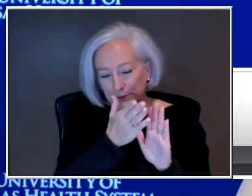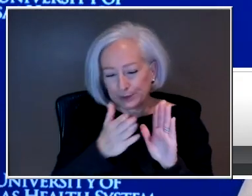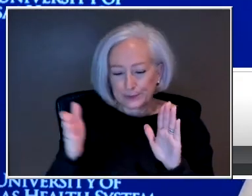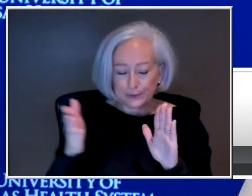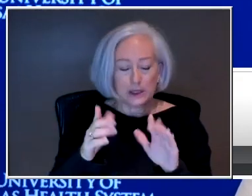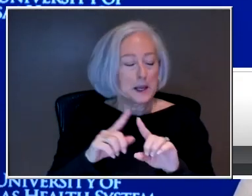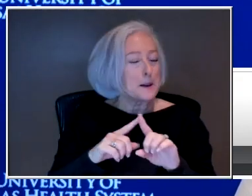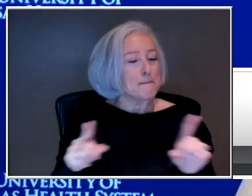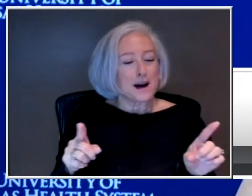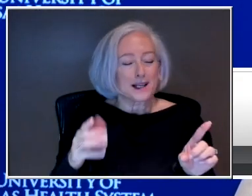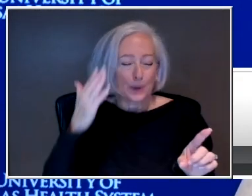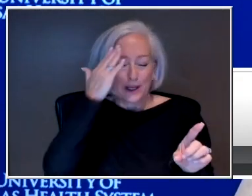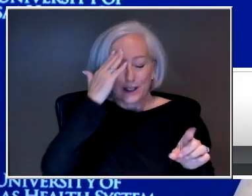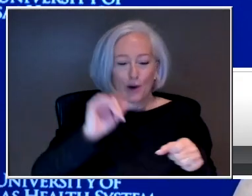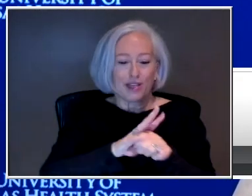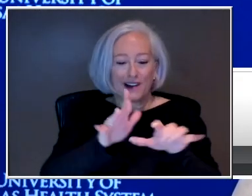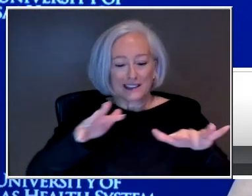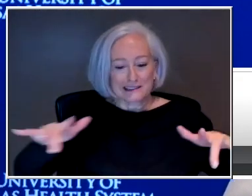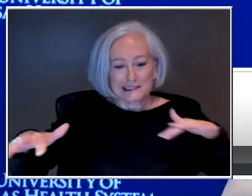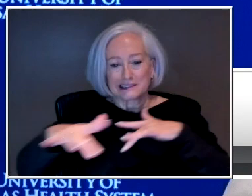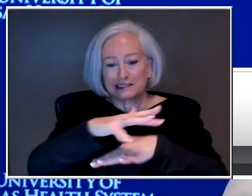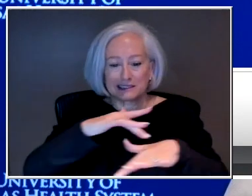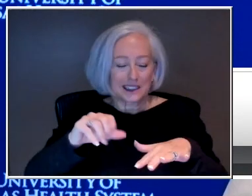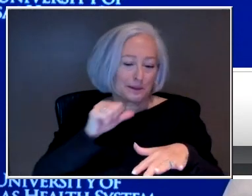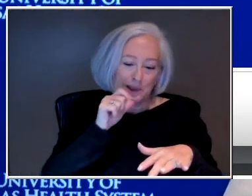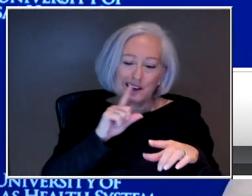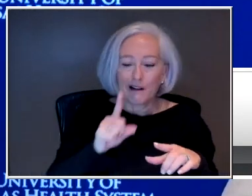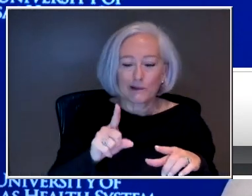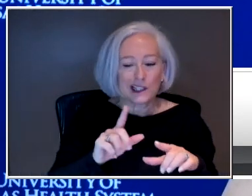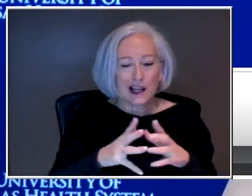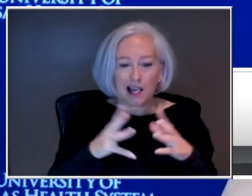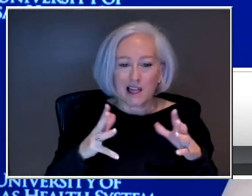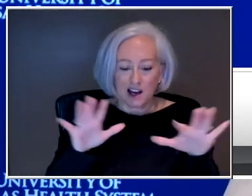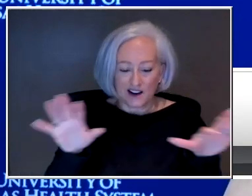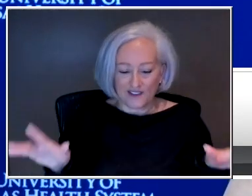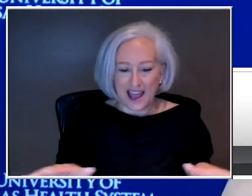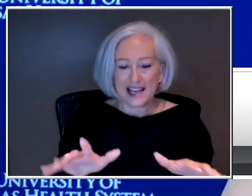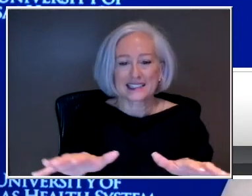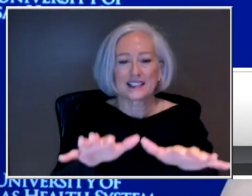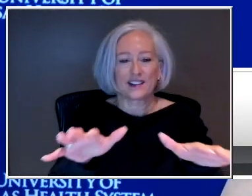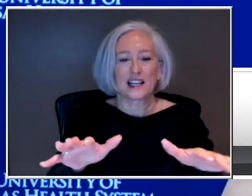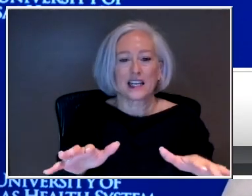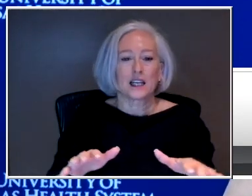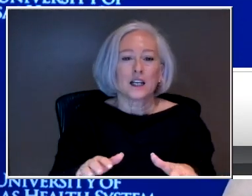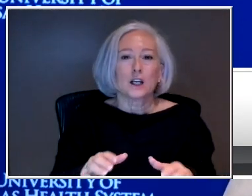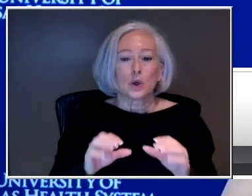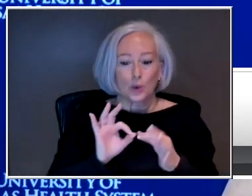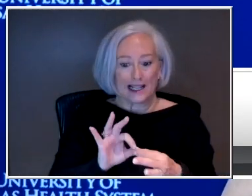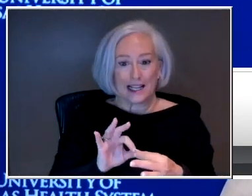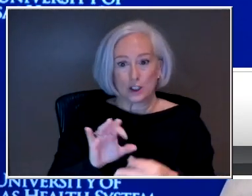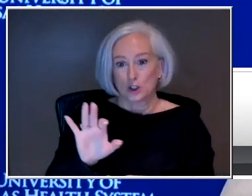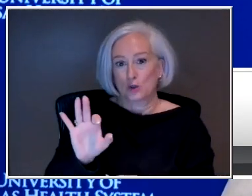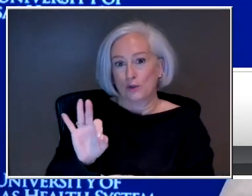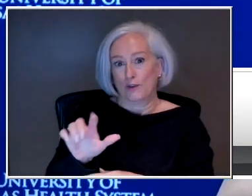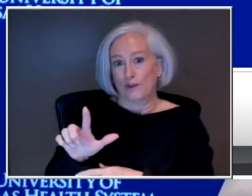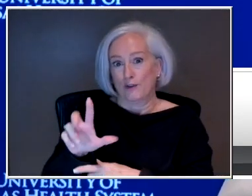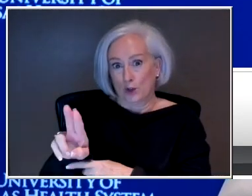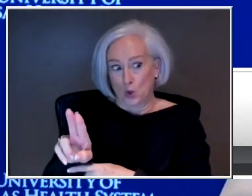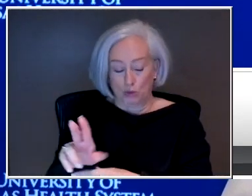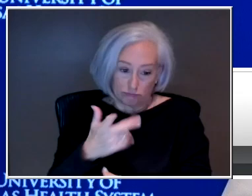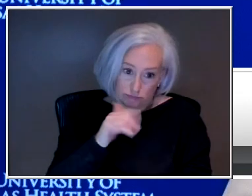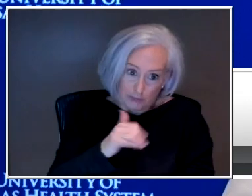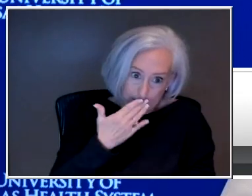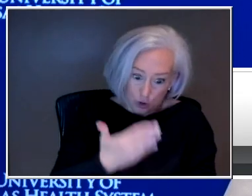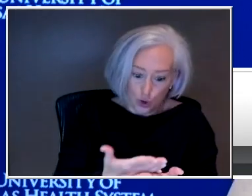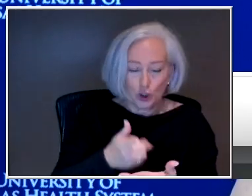out there. Not a lot of activity of influenza in the community just yet, so that's a good thing. If you have time to go get your vaccine, now's a